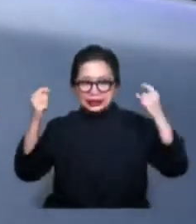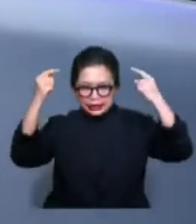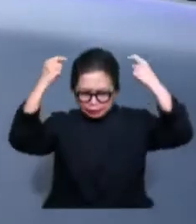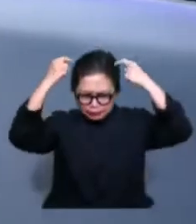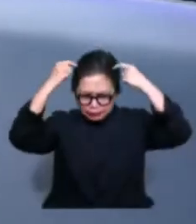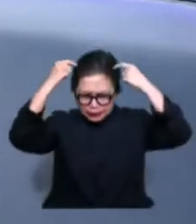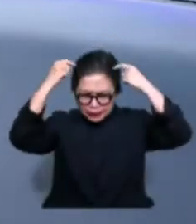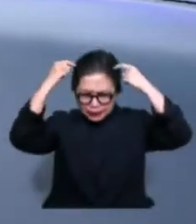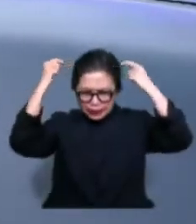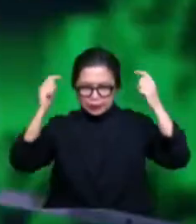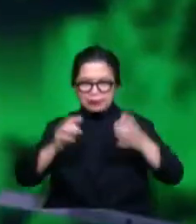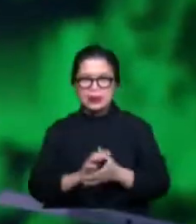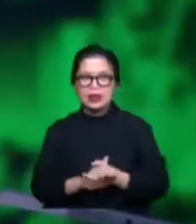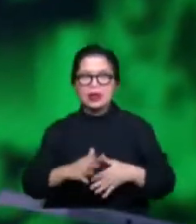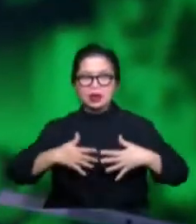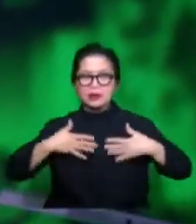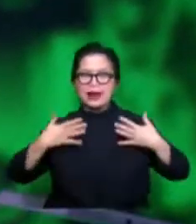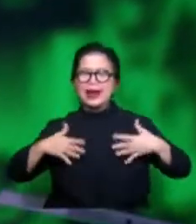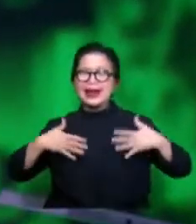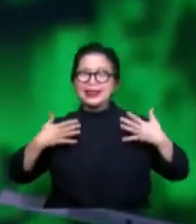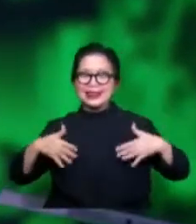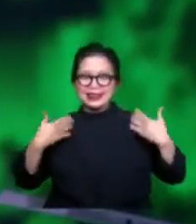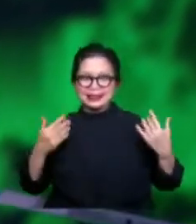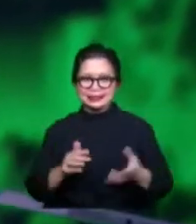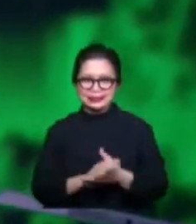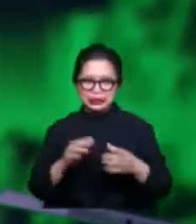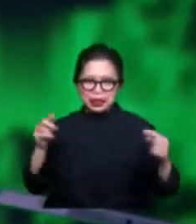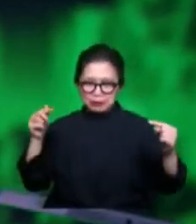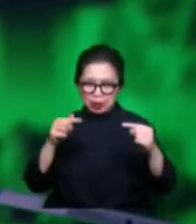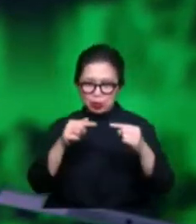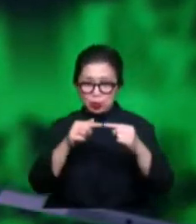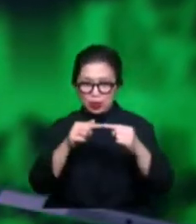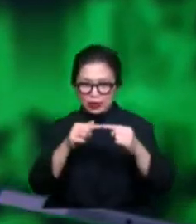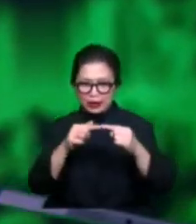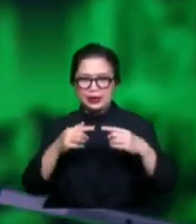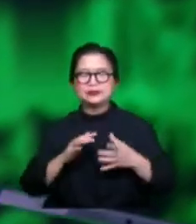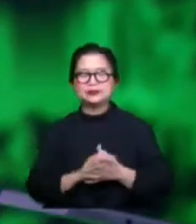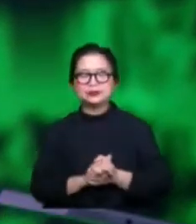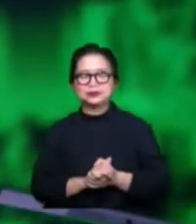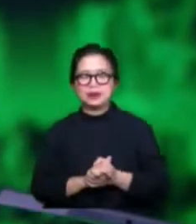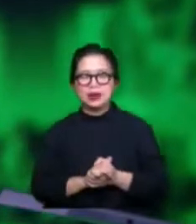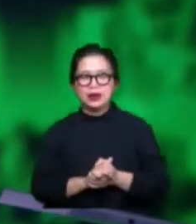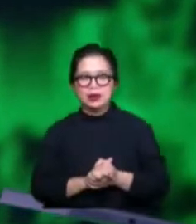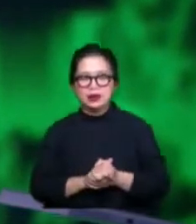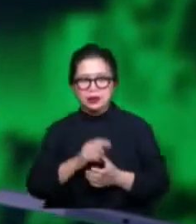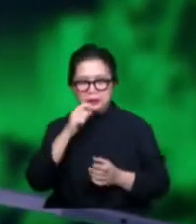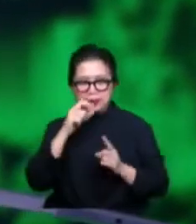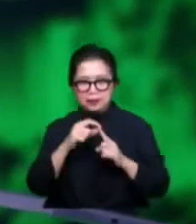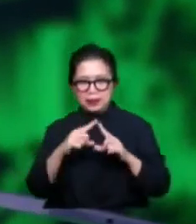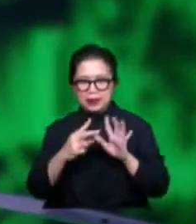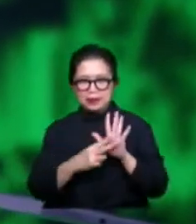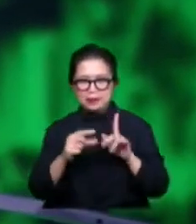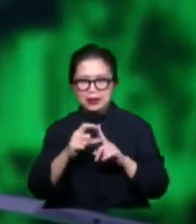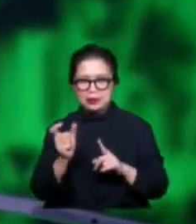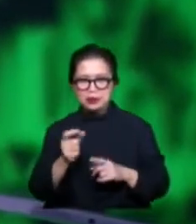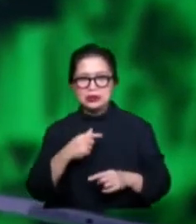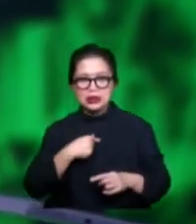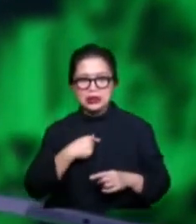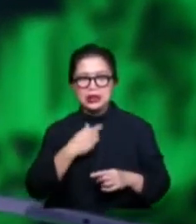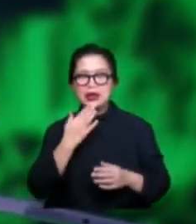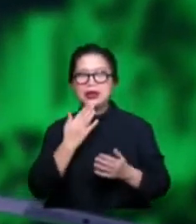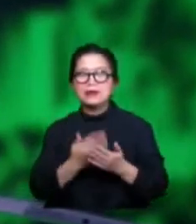mental health, and well-being. Mr. Pandu, I have the second question for you. What are the spatial planning conditions of